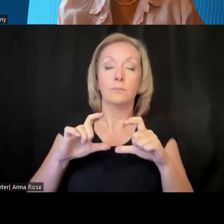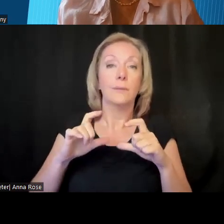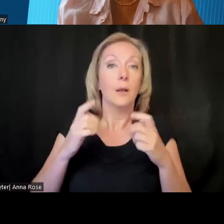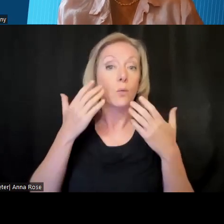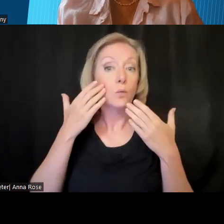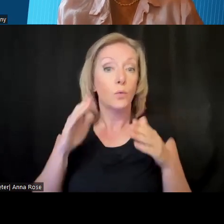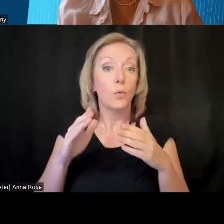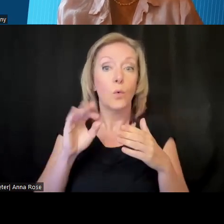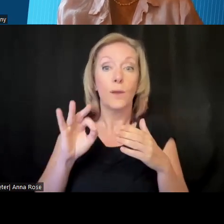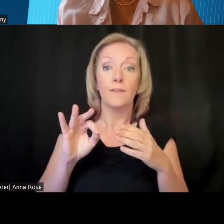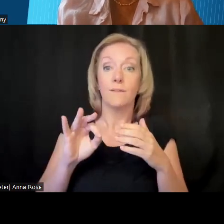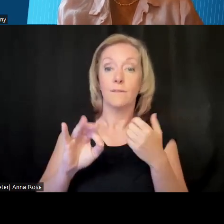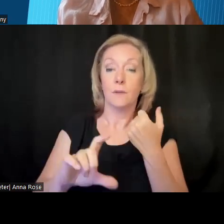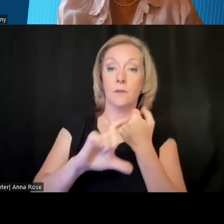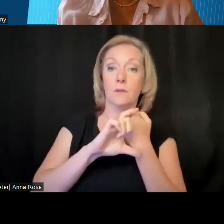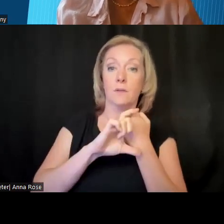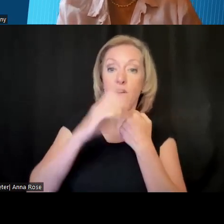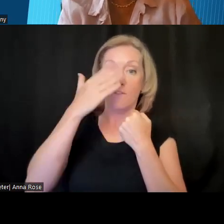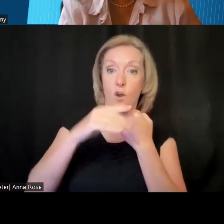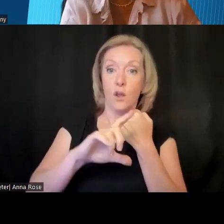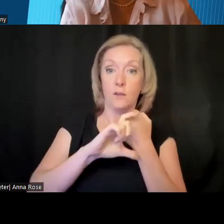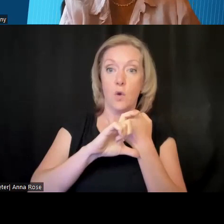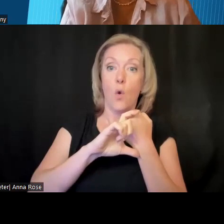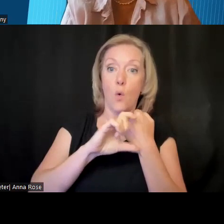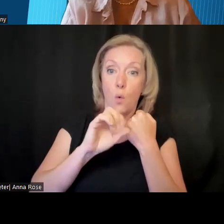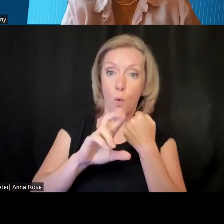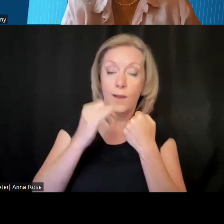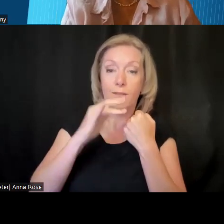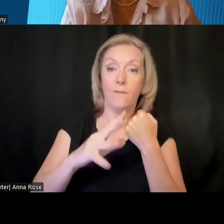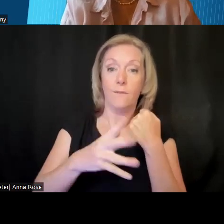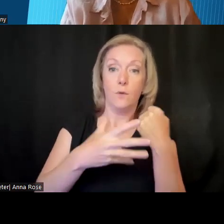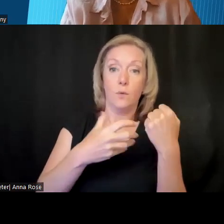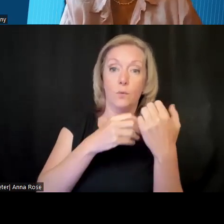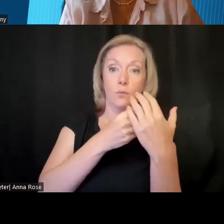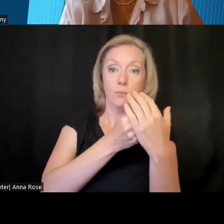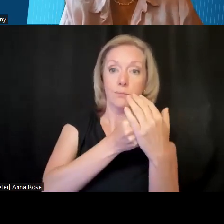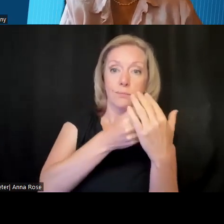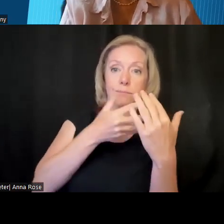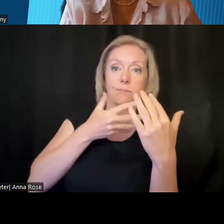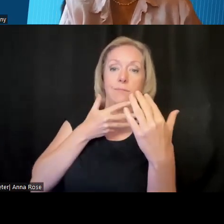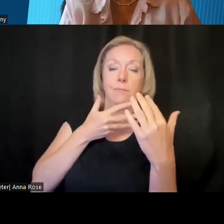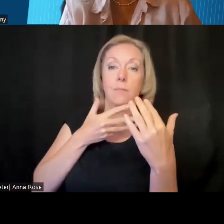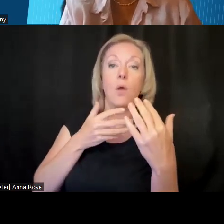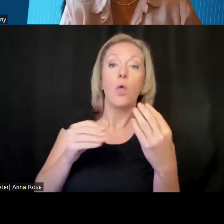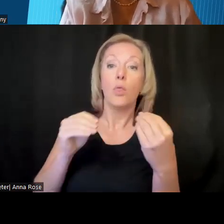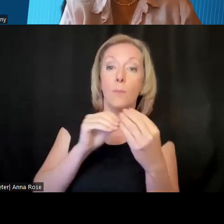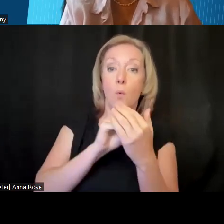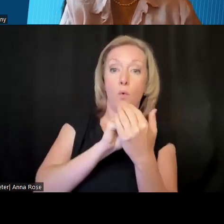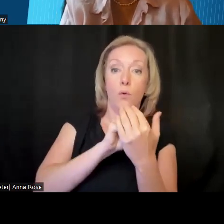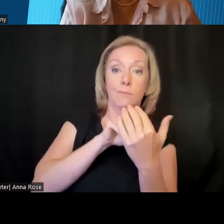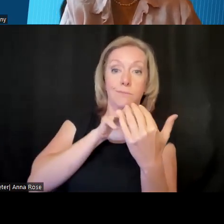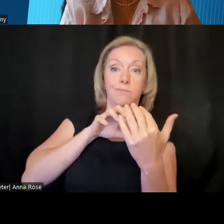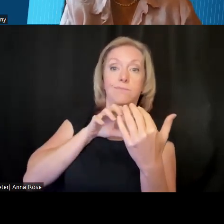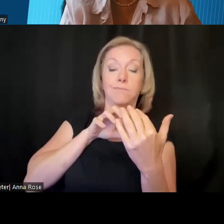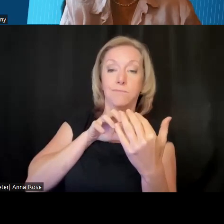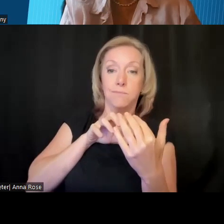is just at the iris, which is the front of the eye, or if it travels back to the retina. The more it travels back into the back structure of the